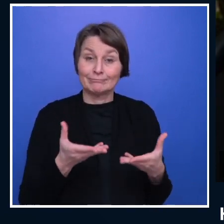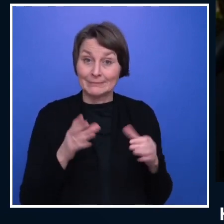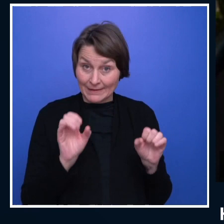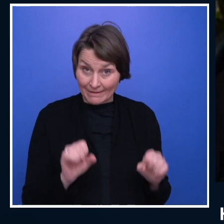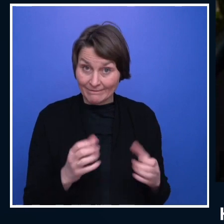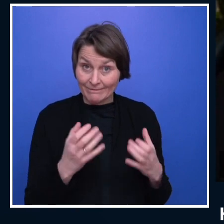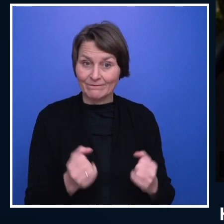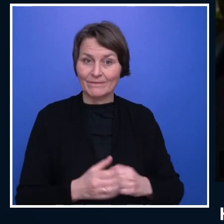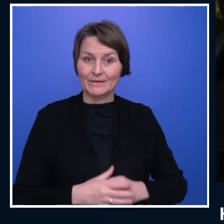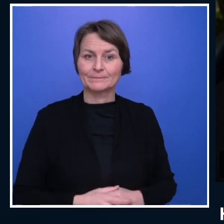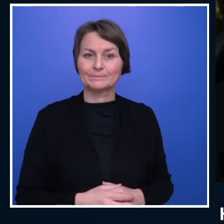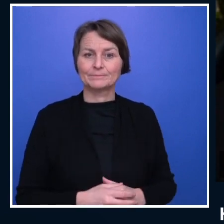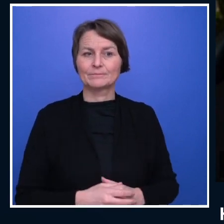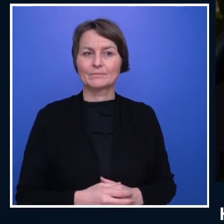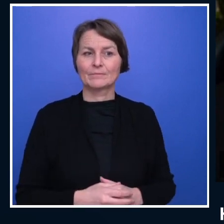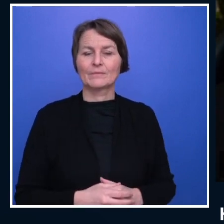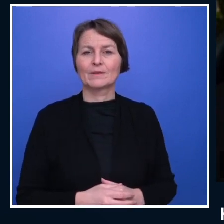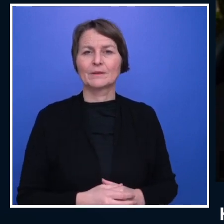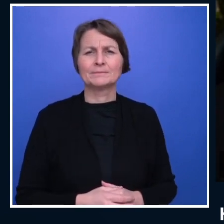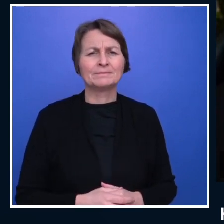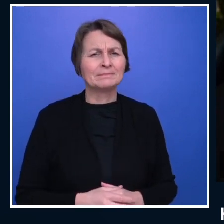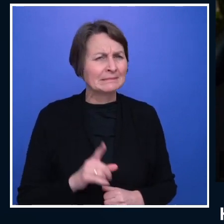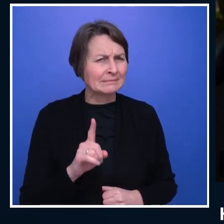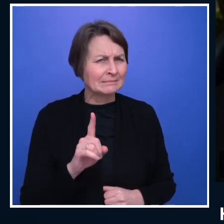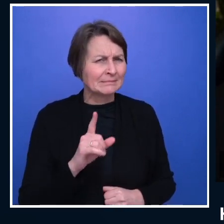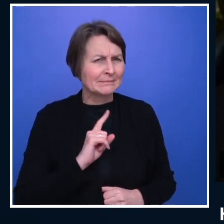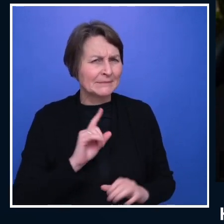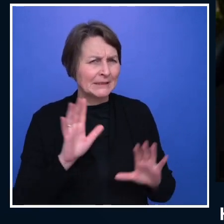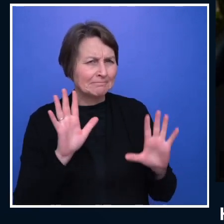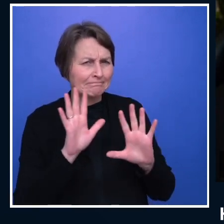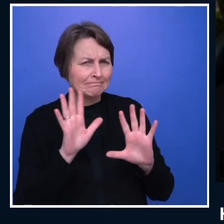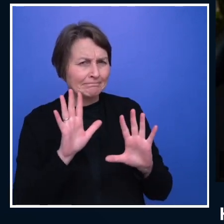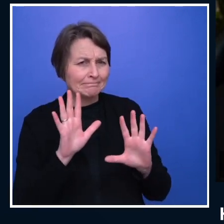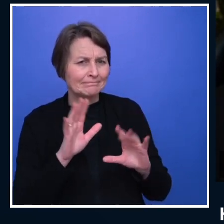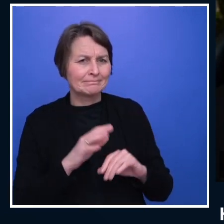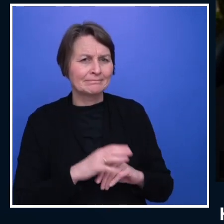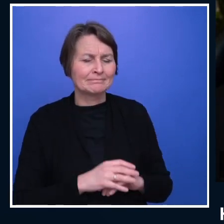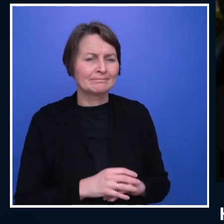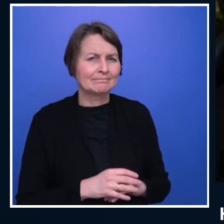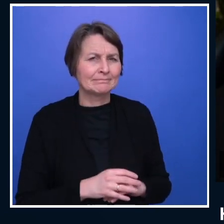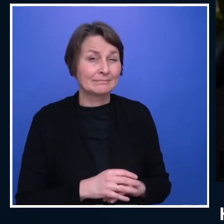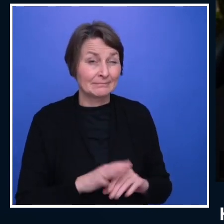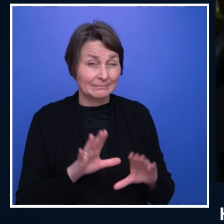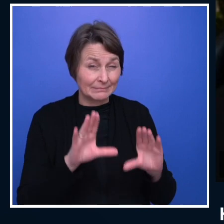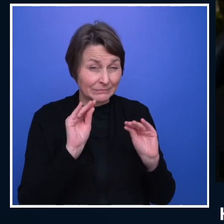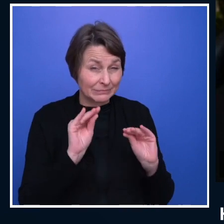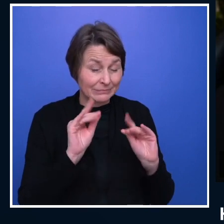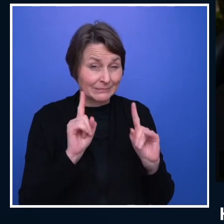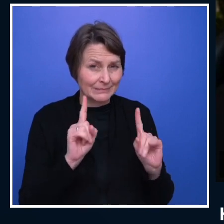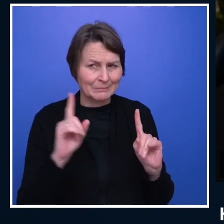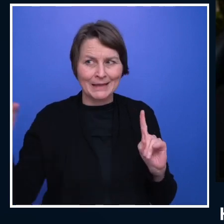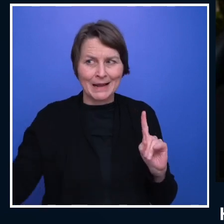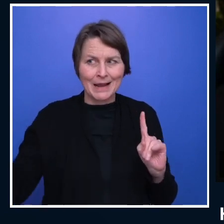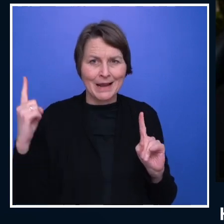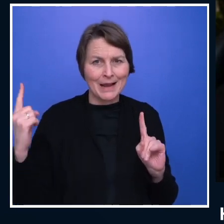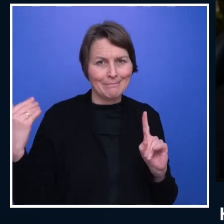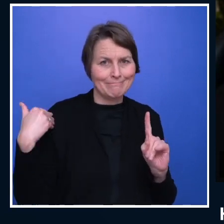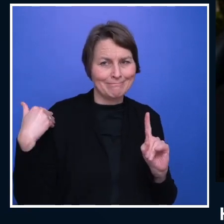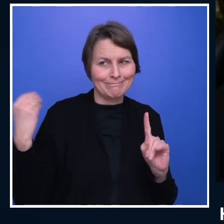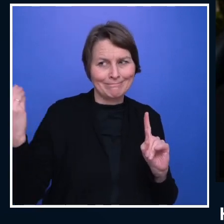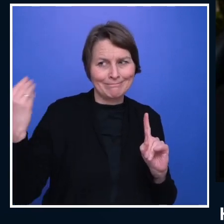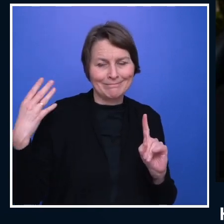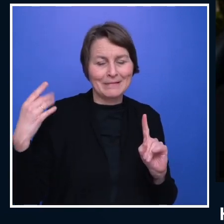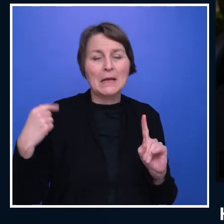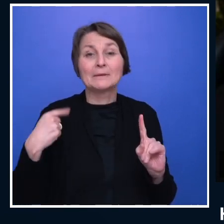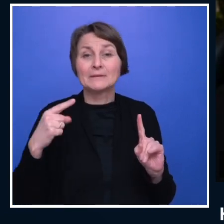I'm sorry, let me make sure I understand this because I was distracted by my son. Are you asking me if there is a service that could get me those